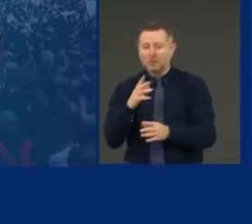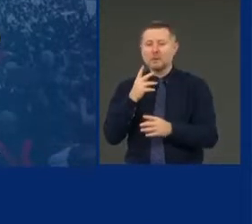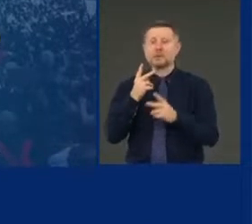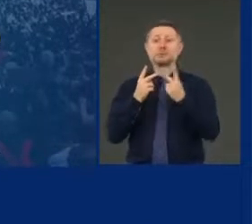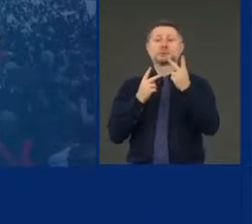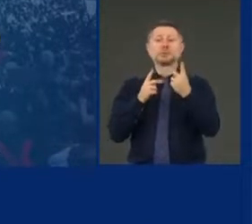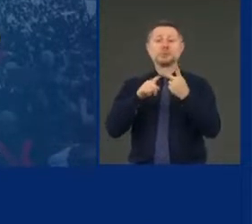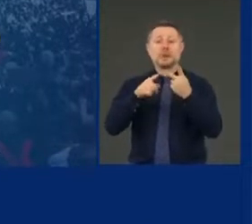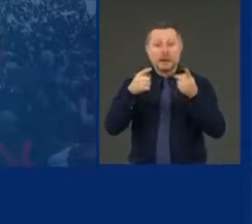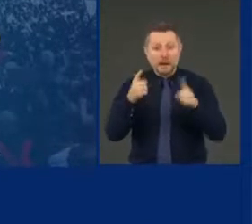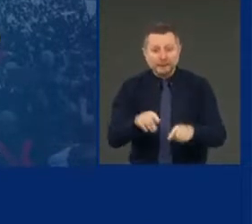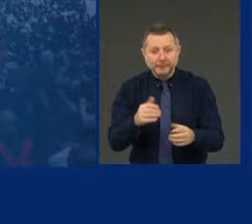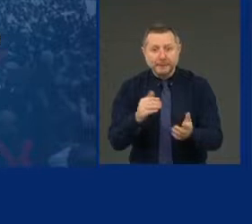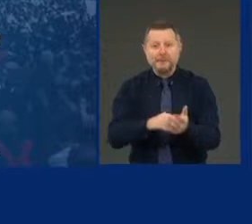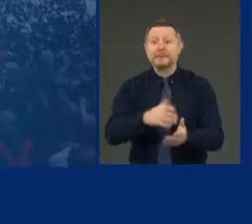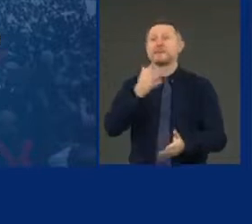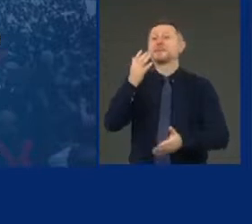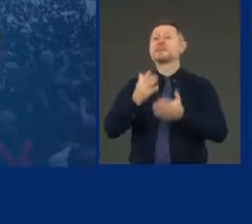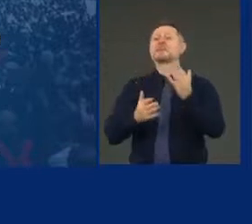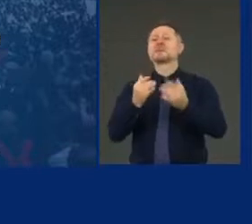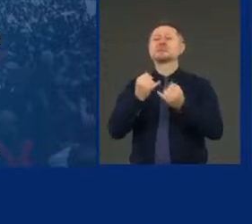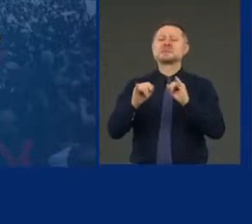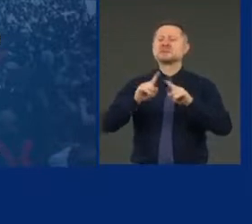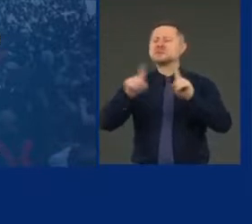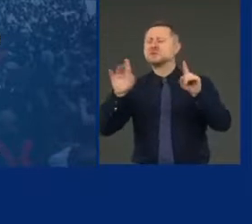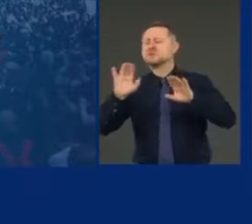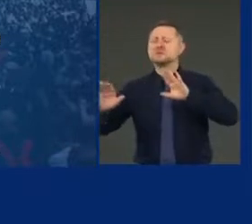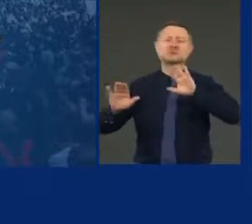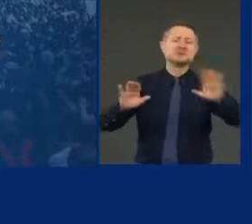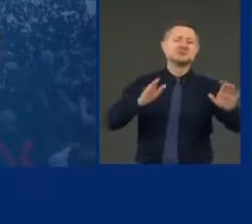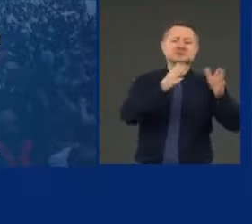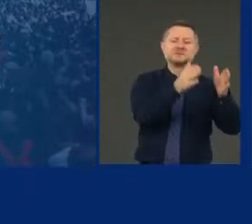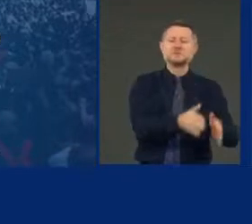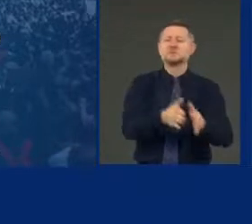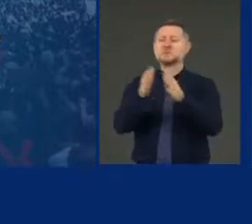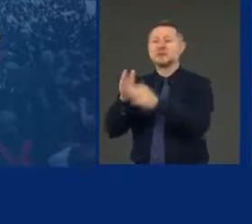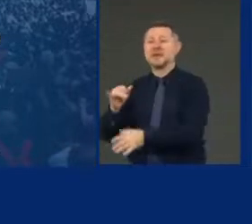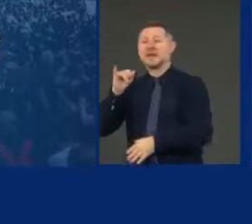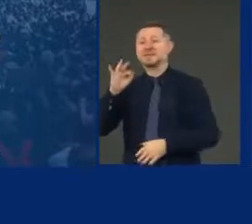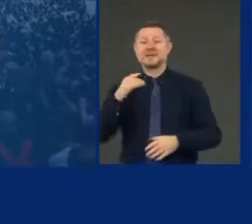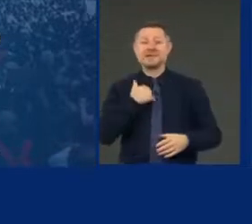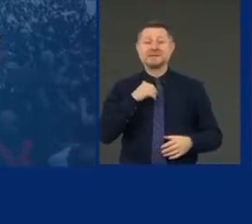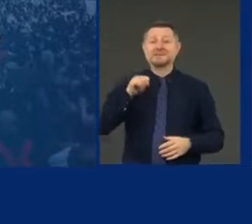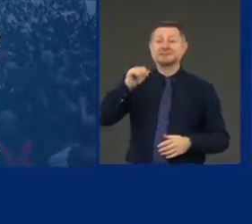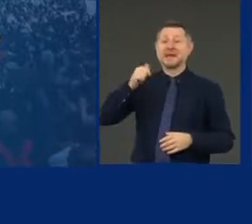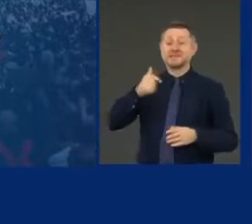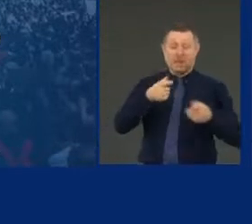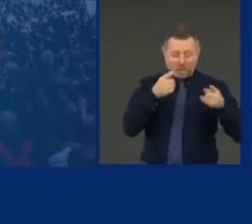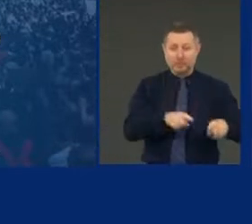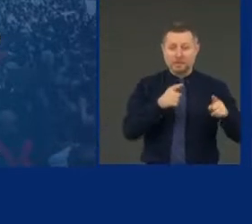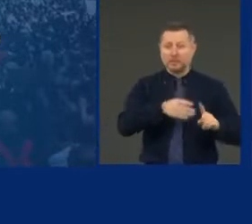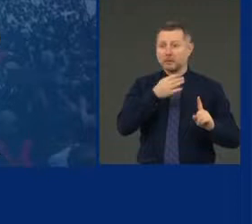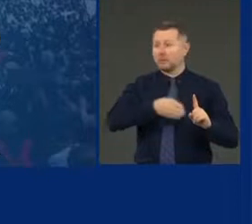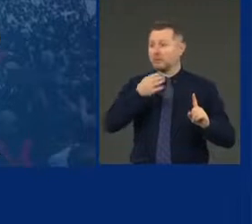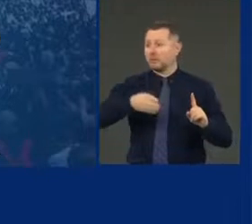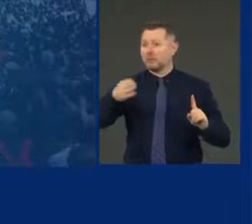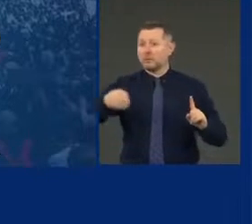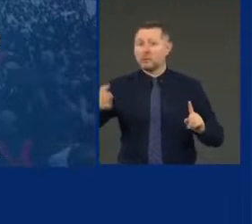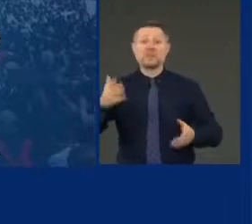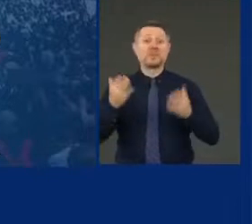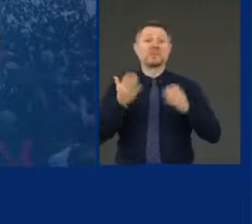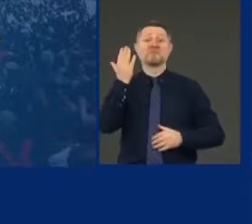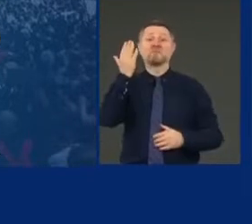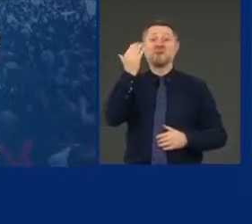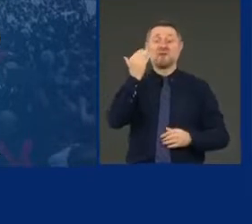as individual episodes. But when you have 10 episodes, 15 episodes, you